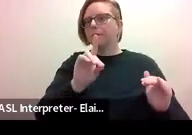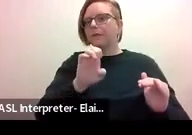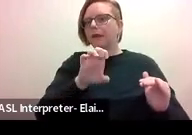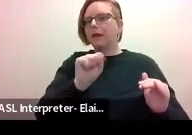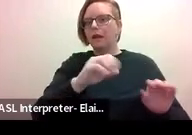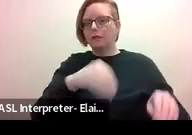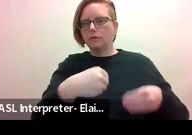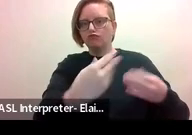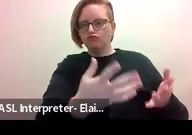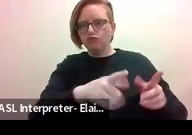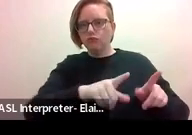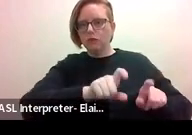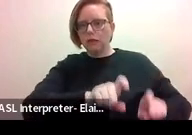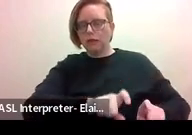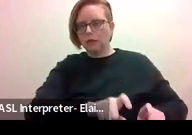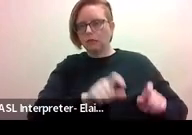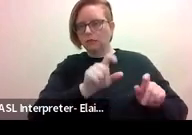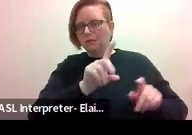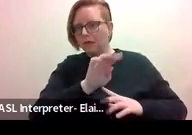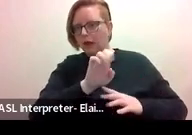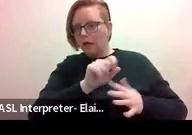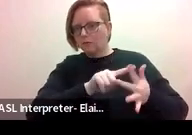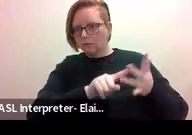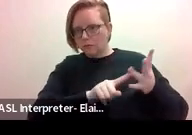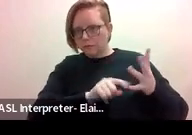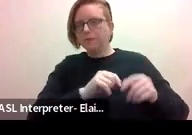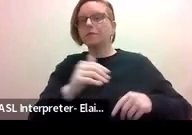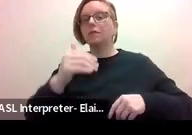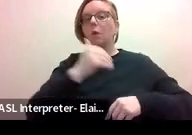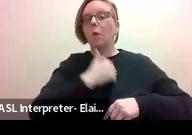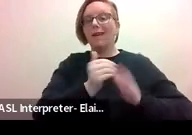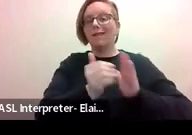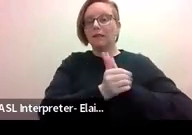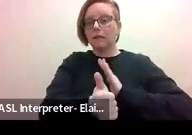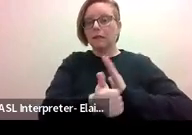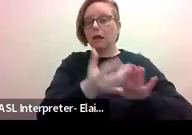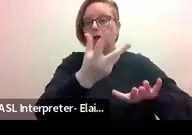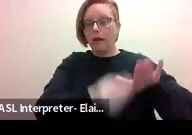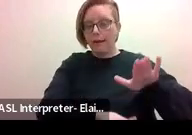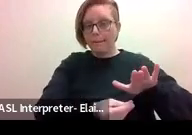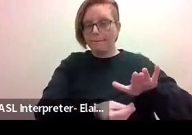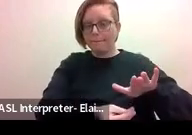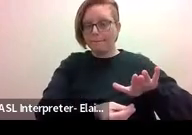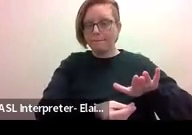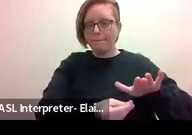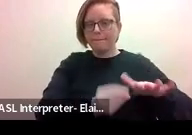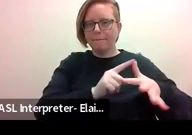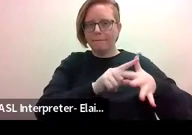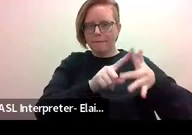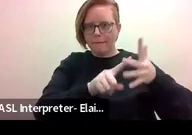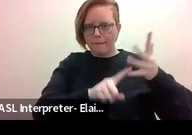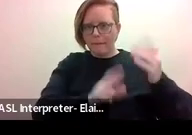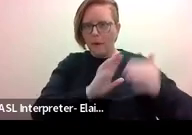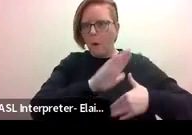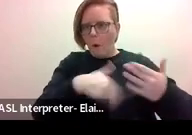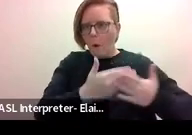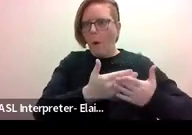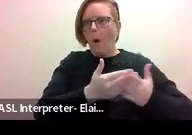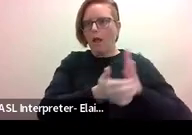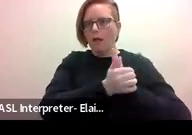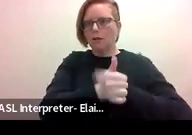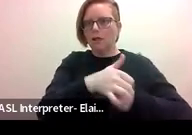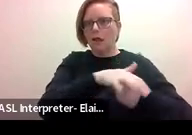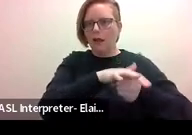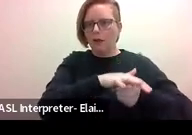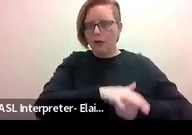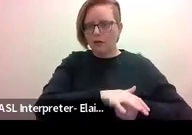administered, and then you've got your skill gap, all your skill areas are listed, including